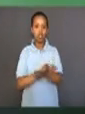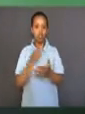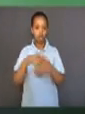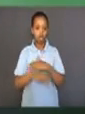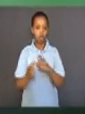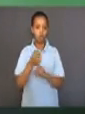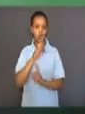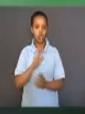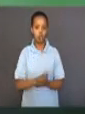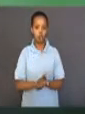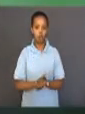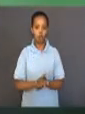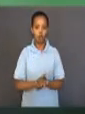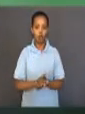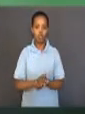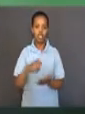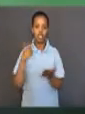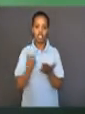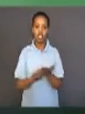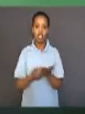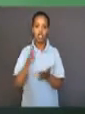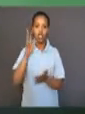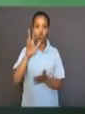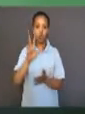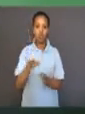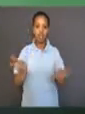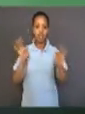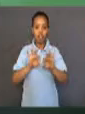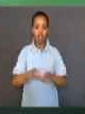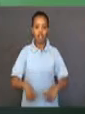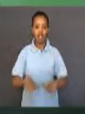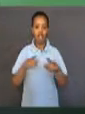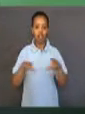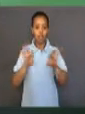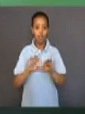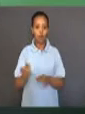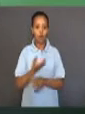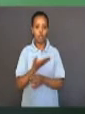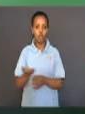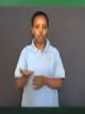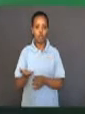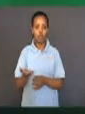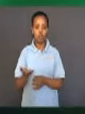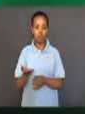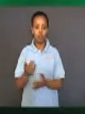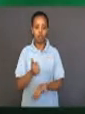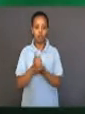Prokaryotes gave way to the three domains of life. They